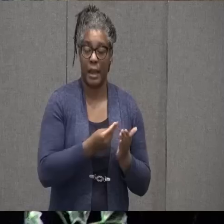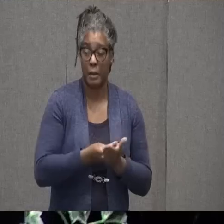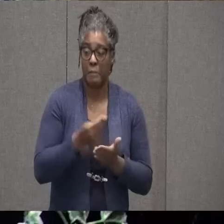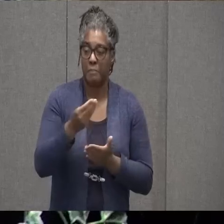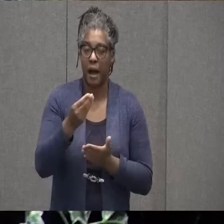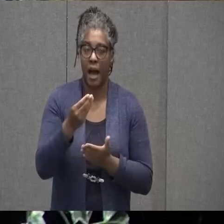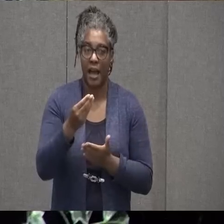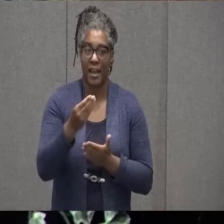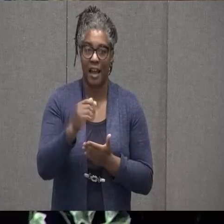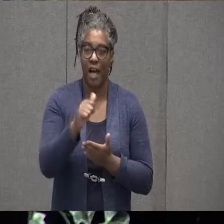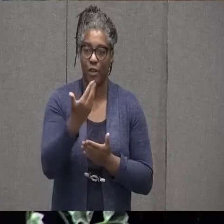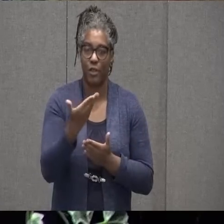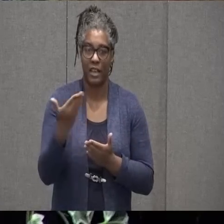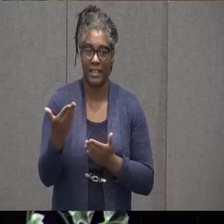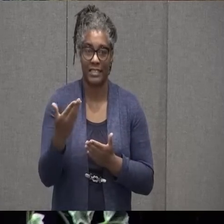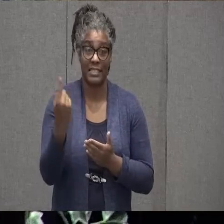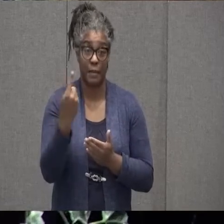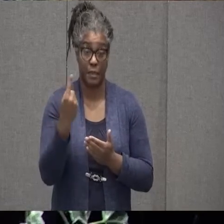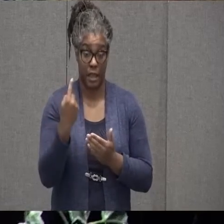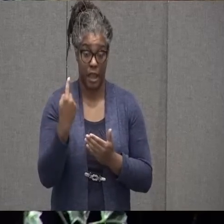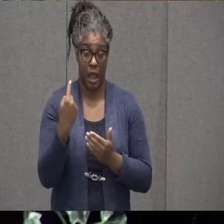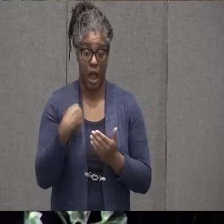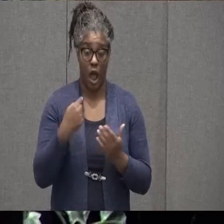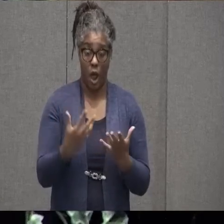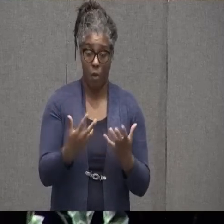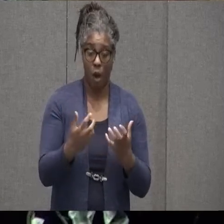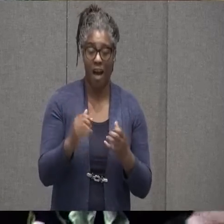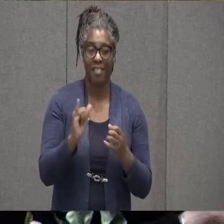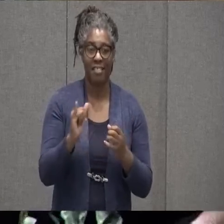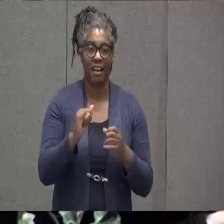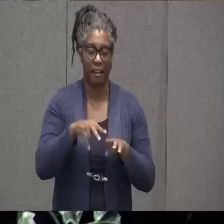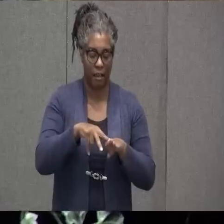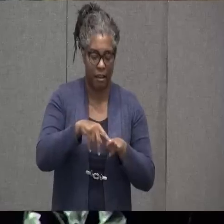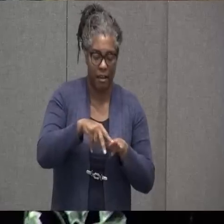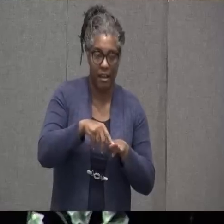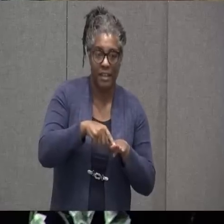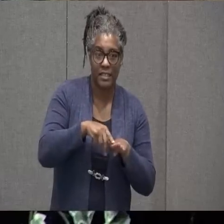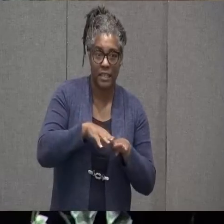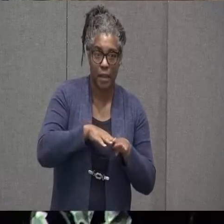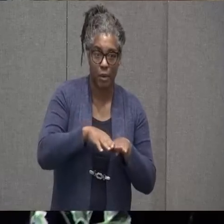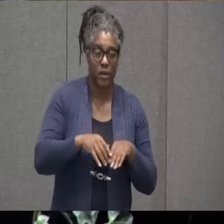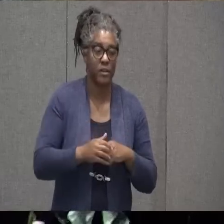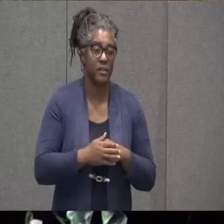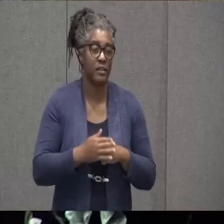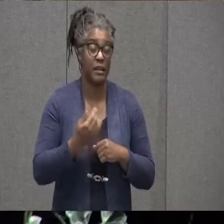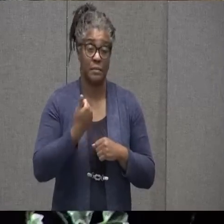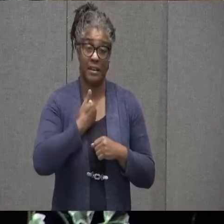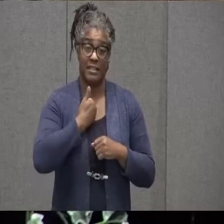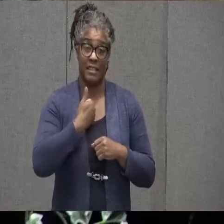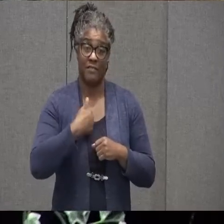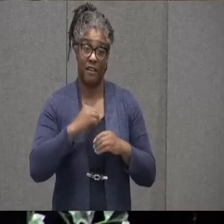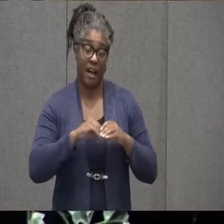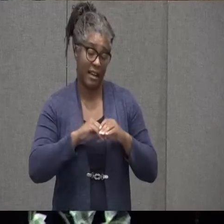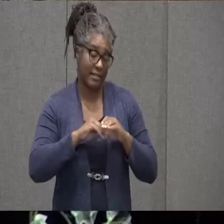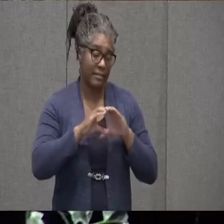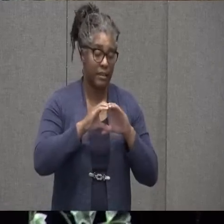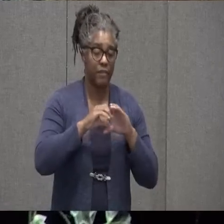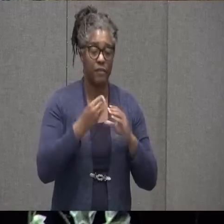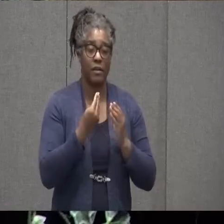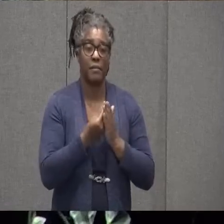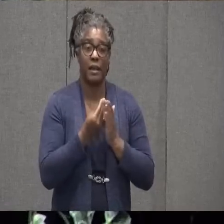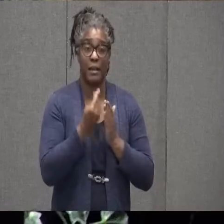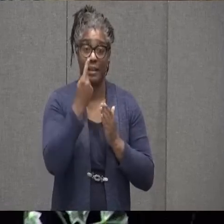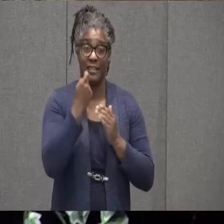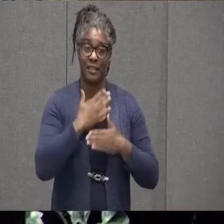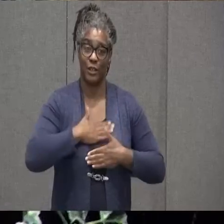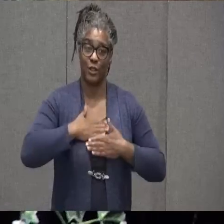we want, like a new skateboard, or maybe if it's me, I save my money so I can travel because I love to go all over the